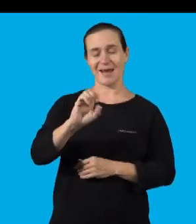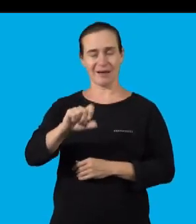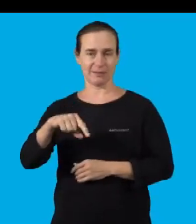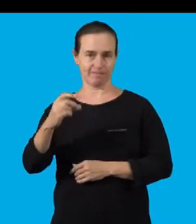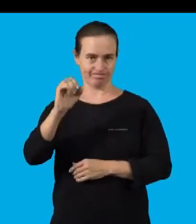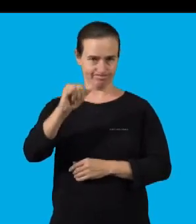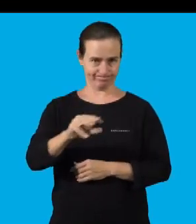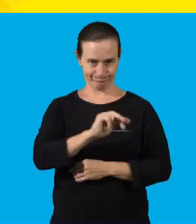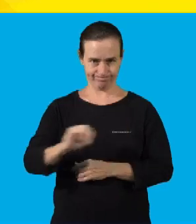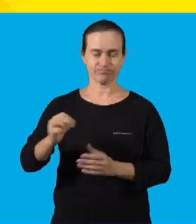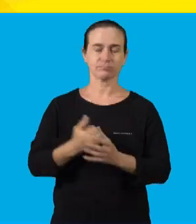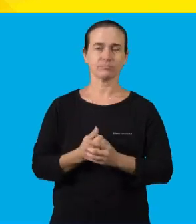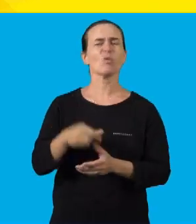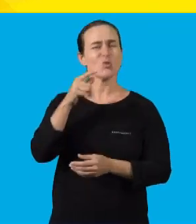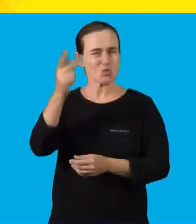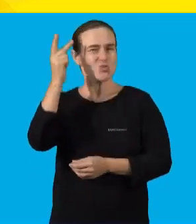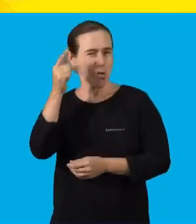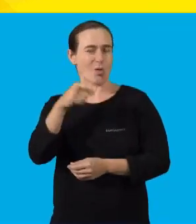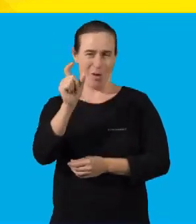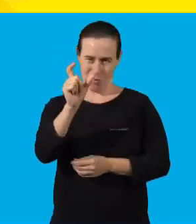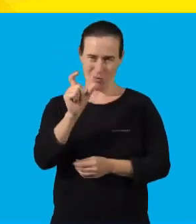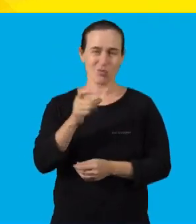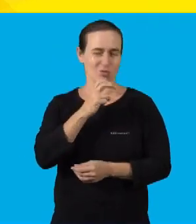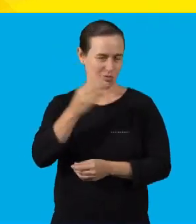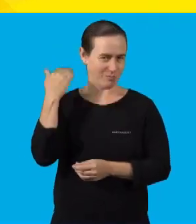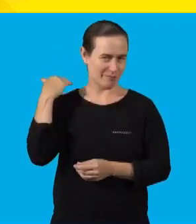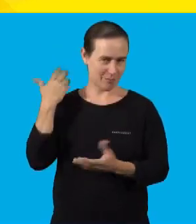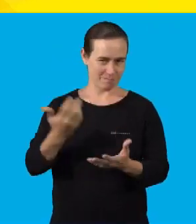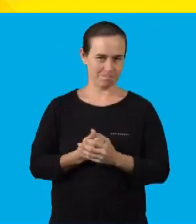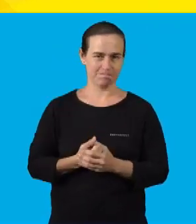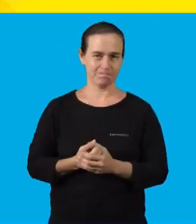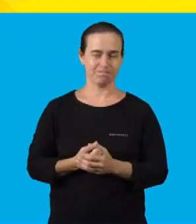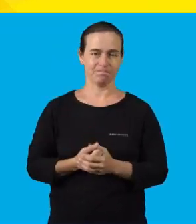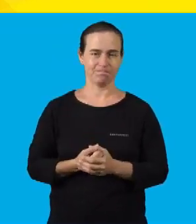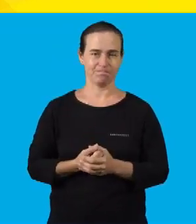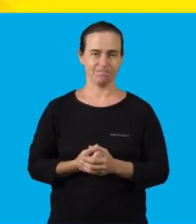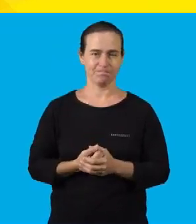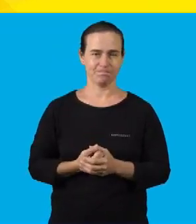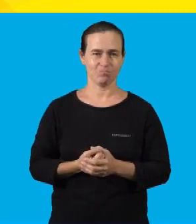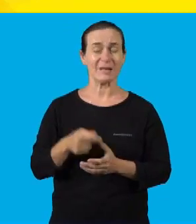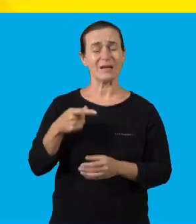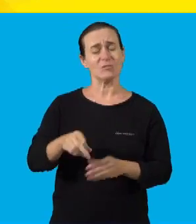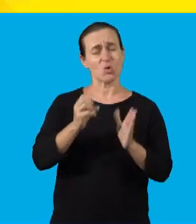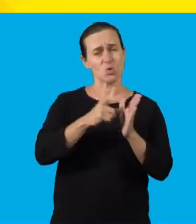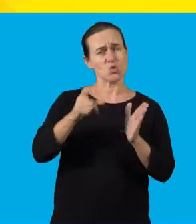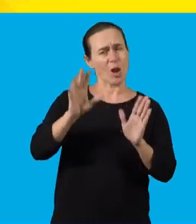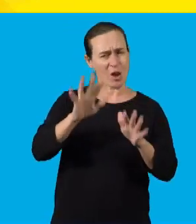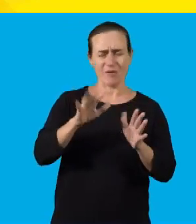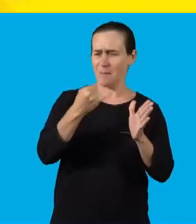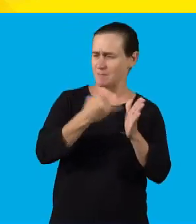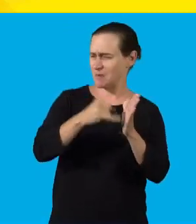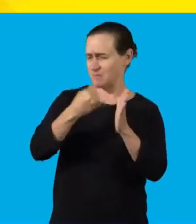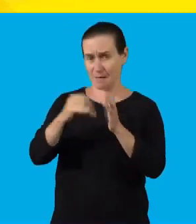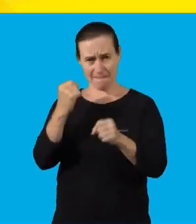of symmetry. So those are words that you are familiar with using, of course. Now let's look at those common errors or